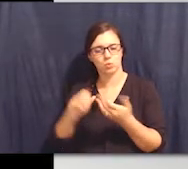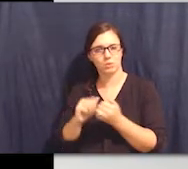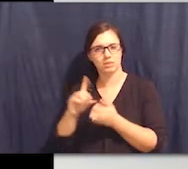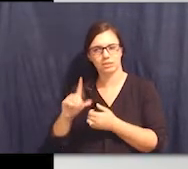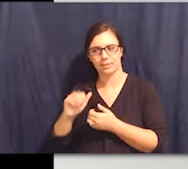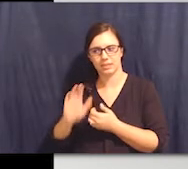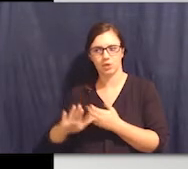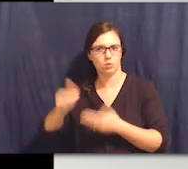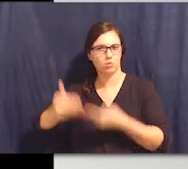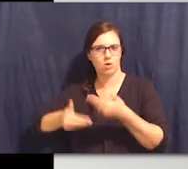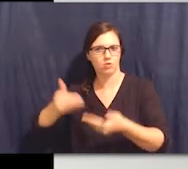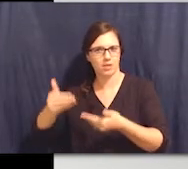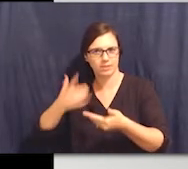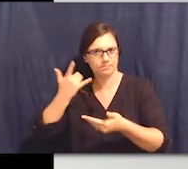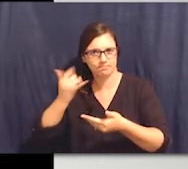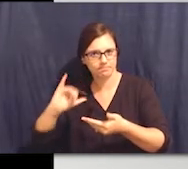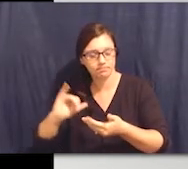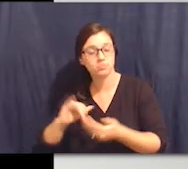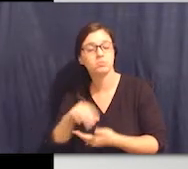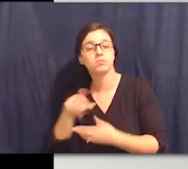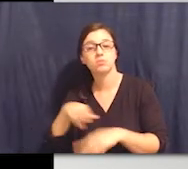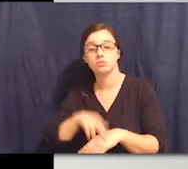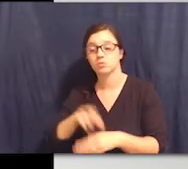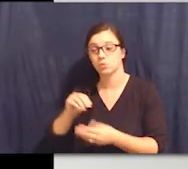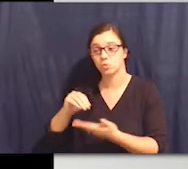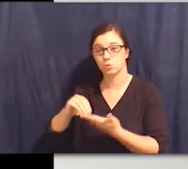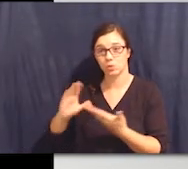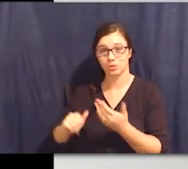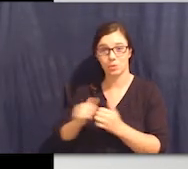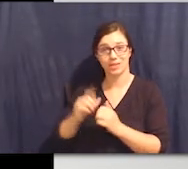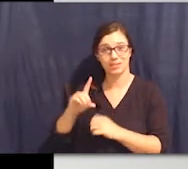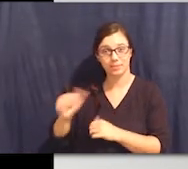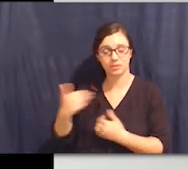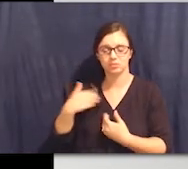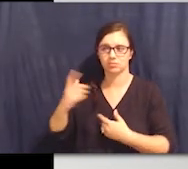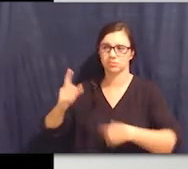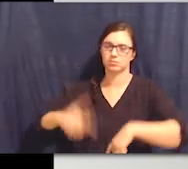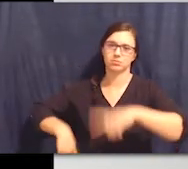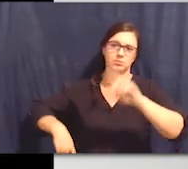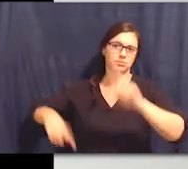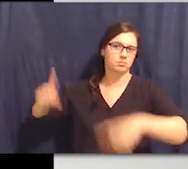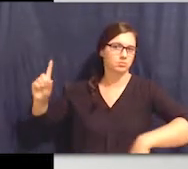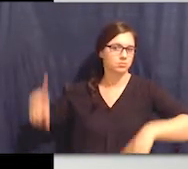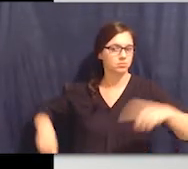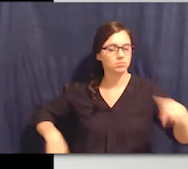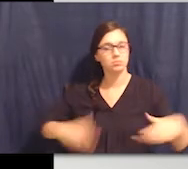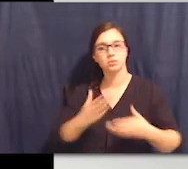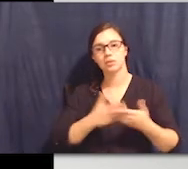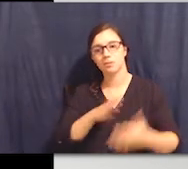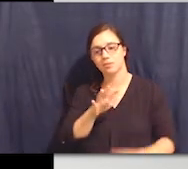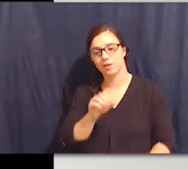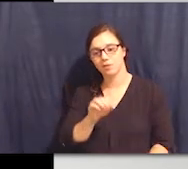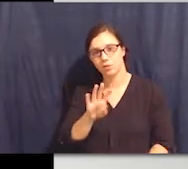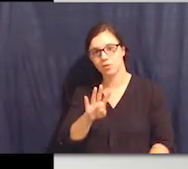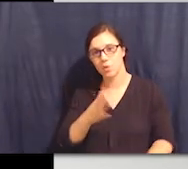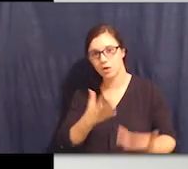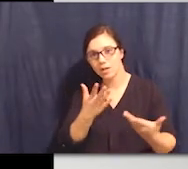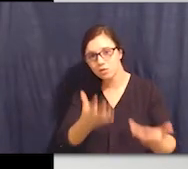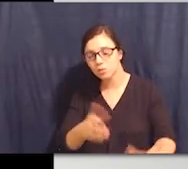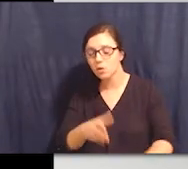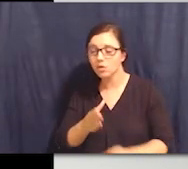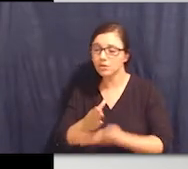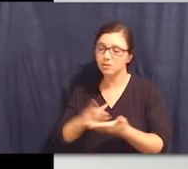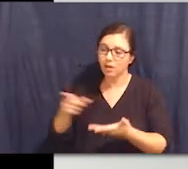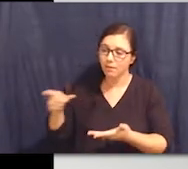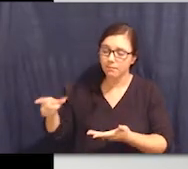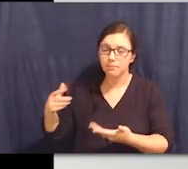disabilities. So, of course, students with disabilities, it's a big world. You have students with disabilities who are 504 eligible, and then you have students